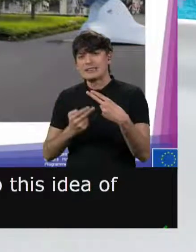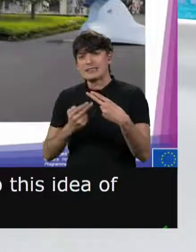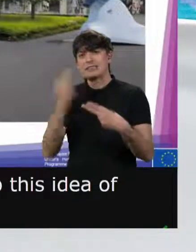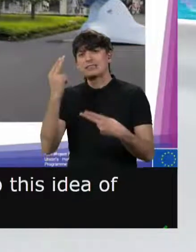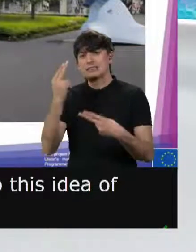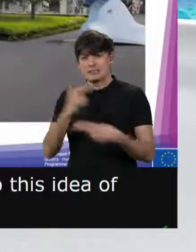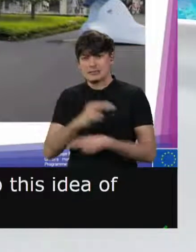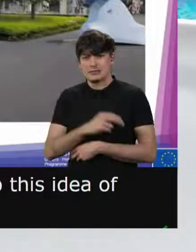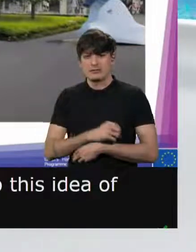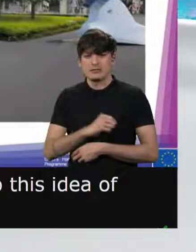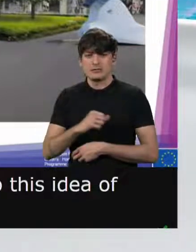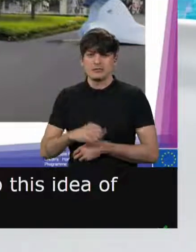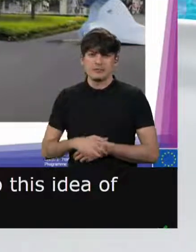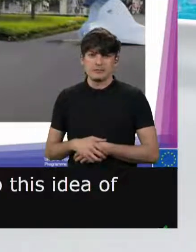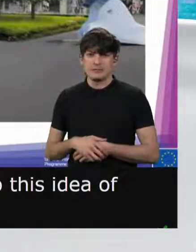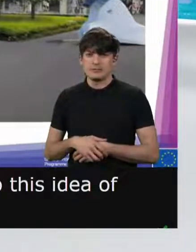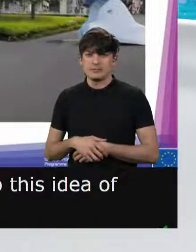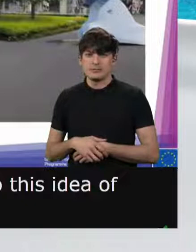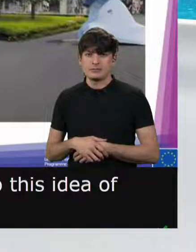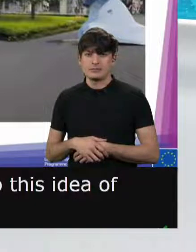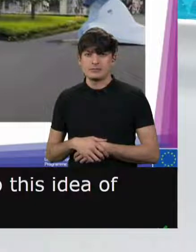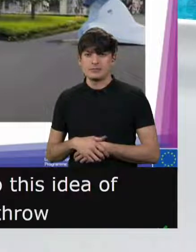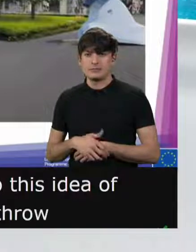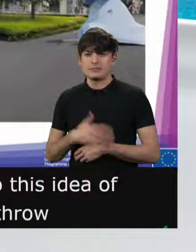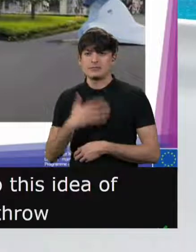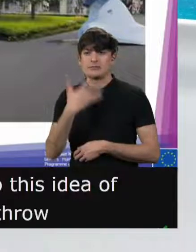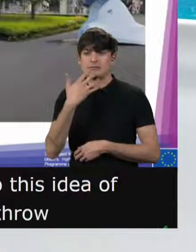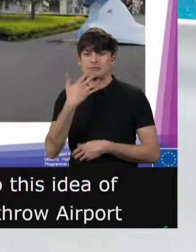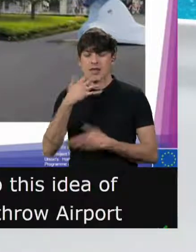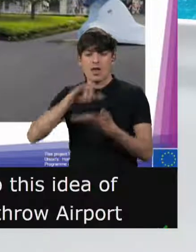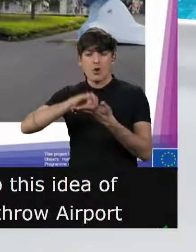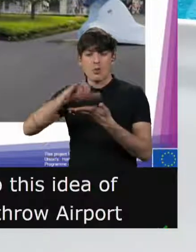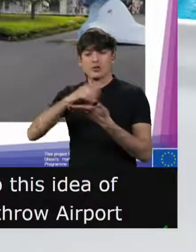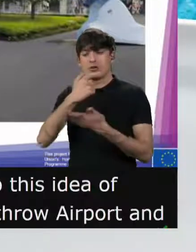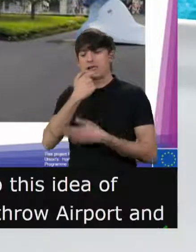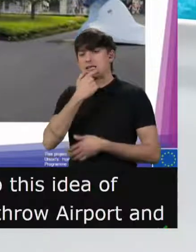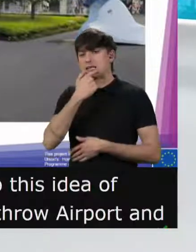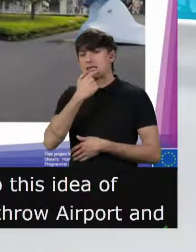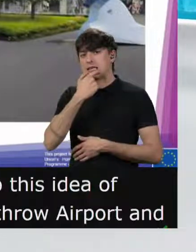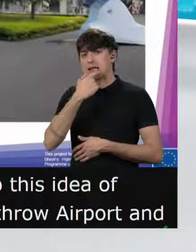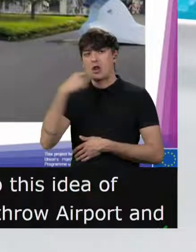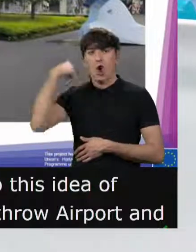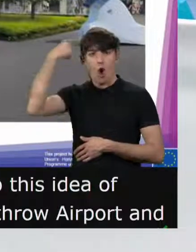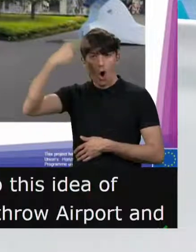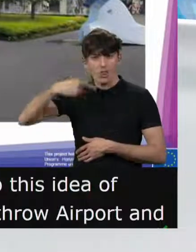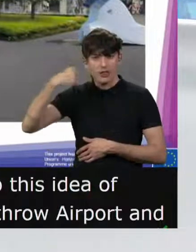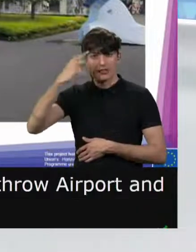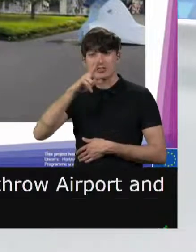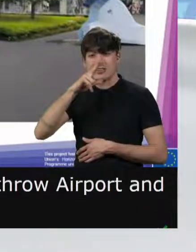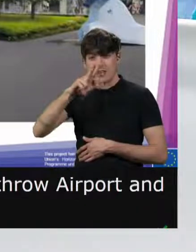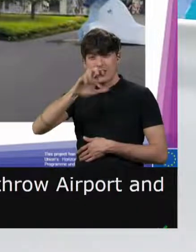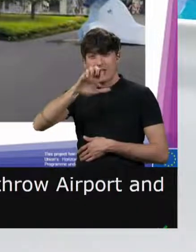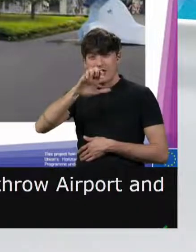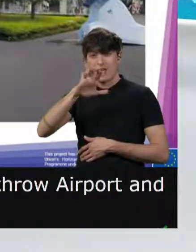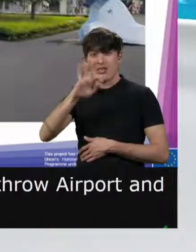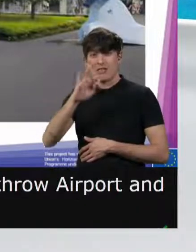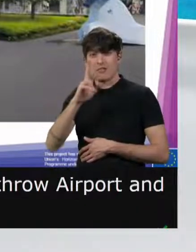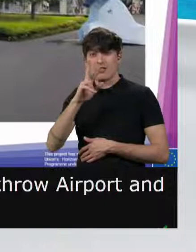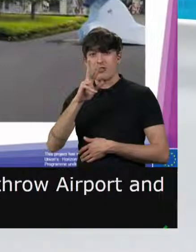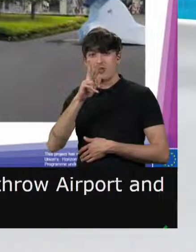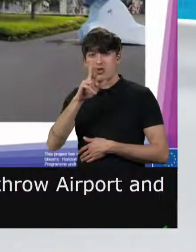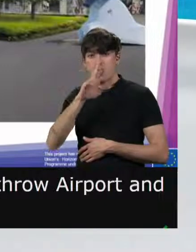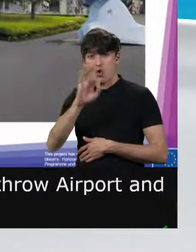If you go to Heathrow Airport and you travel at Terminal 5, there